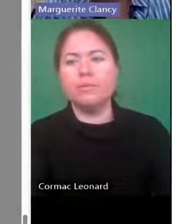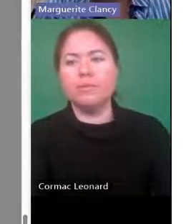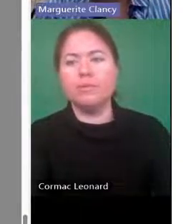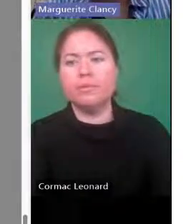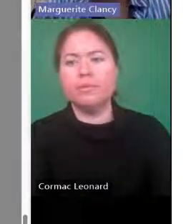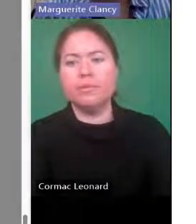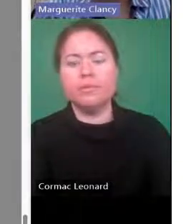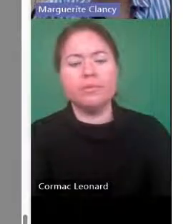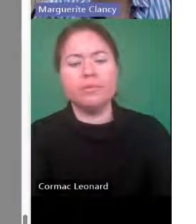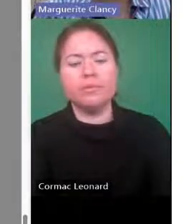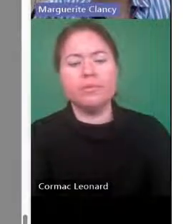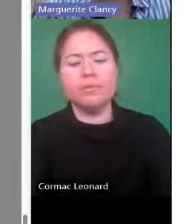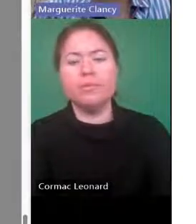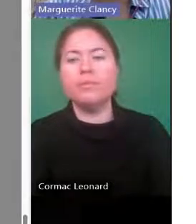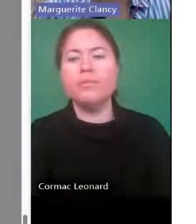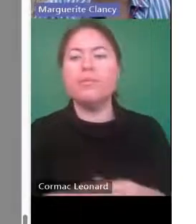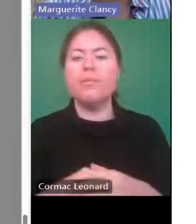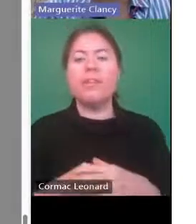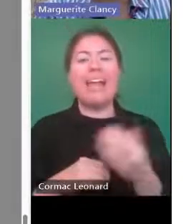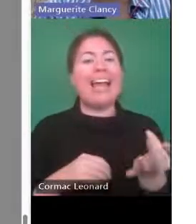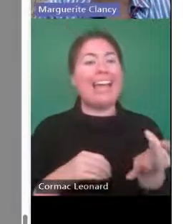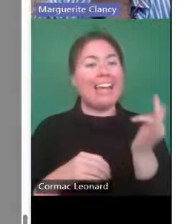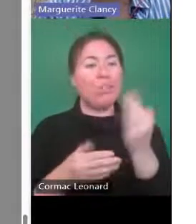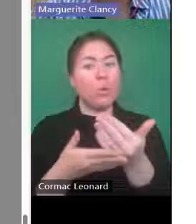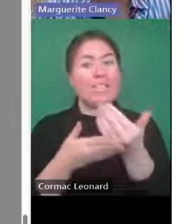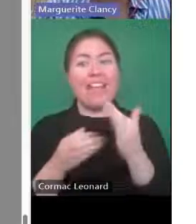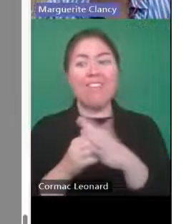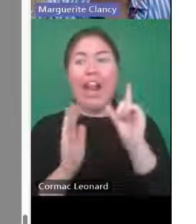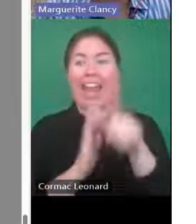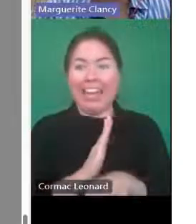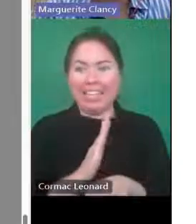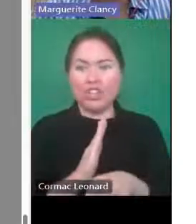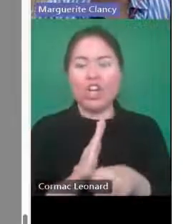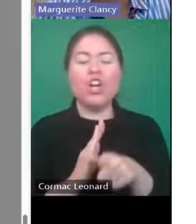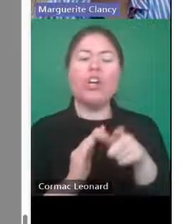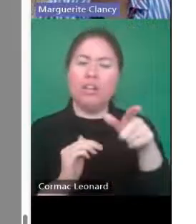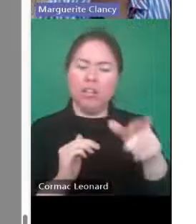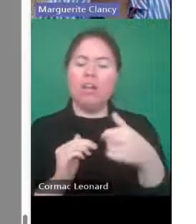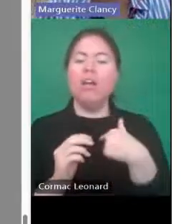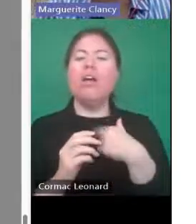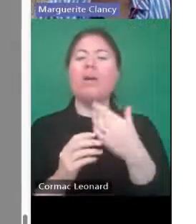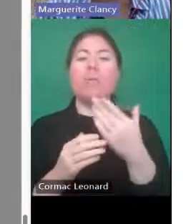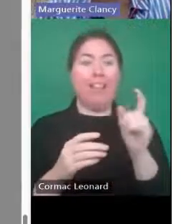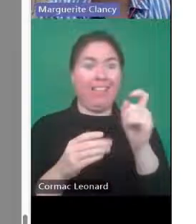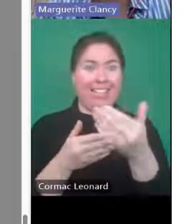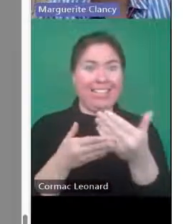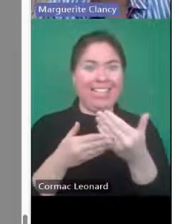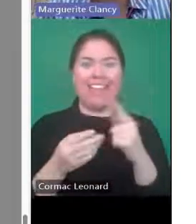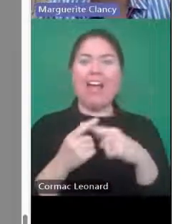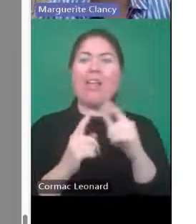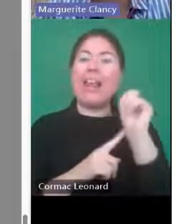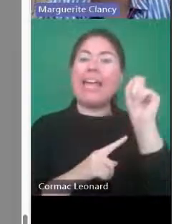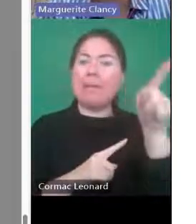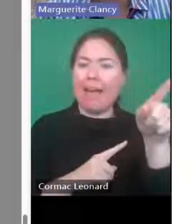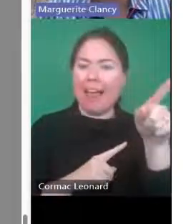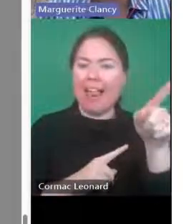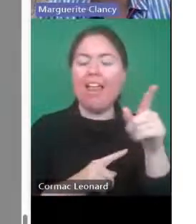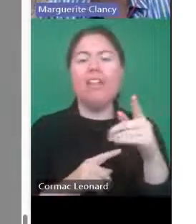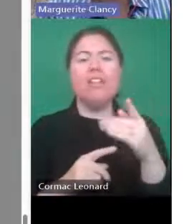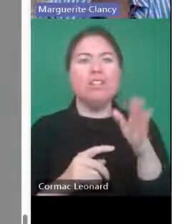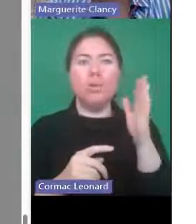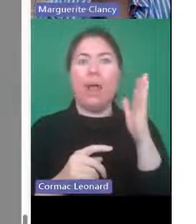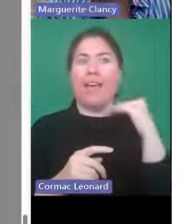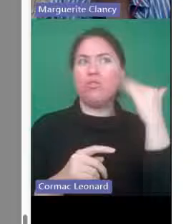If you save for later, your form has been saved and an email confirmation will be sent to you, just confirming that you have a saved